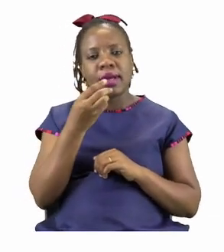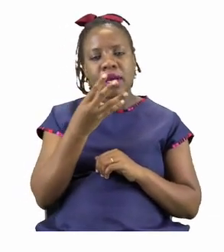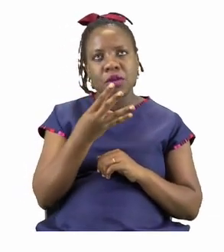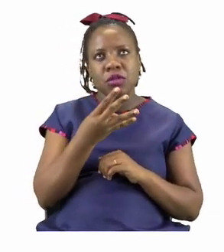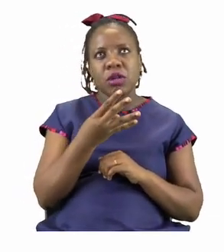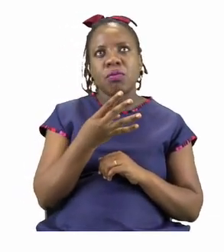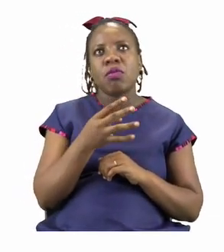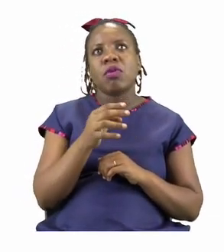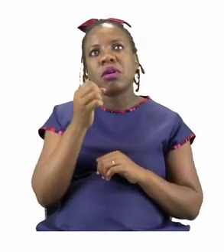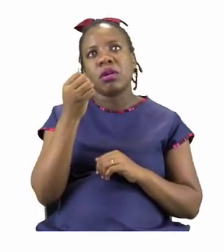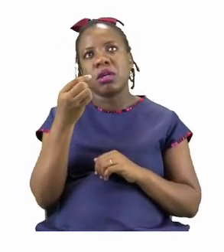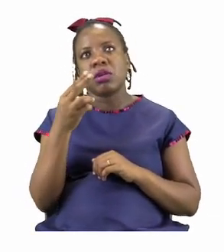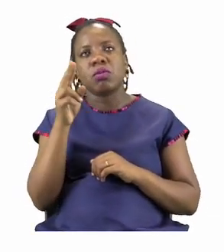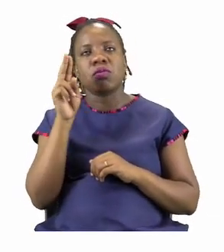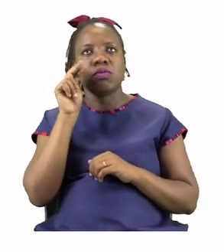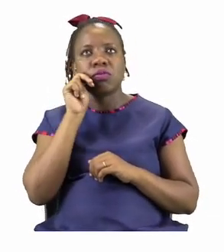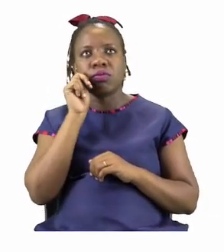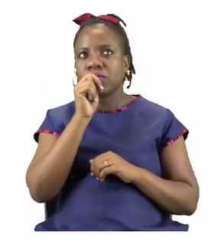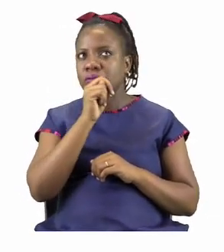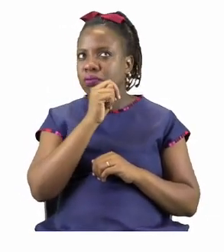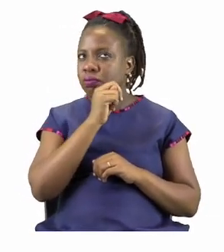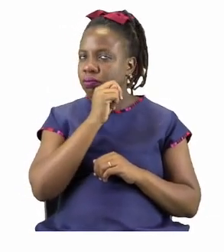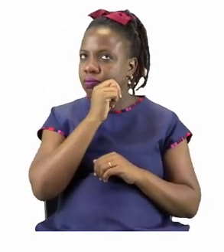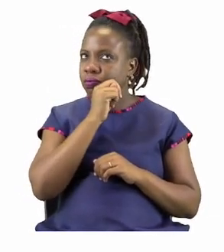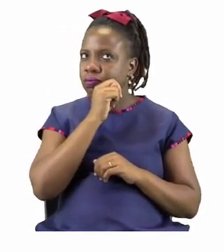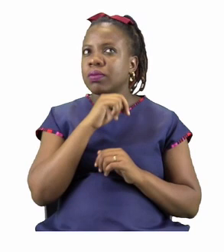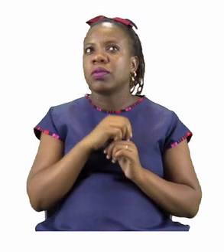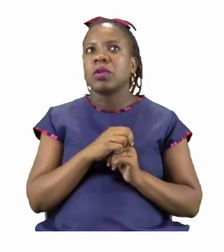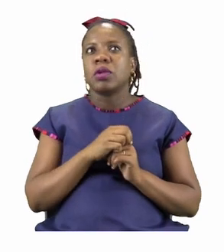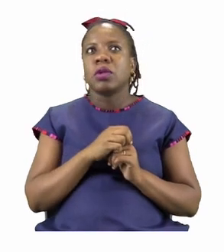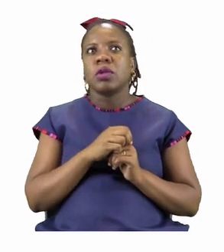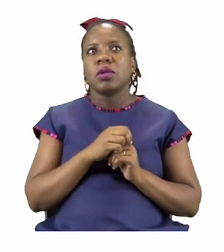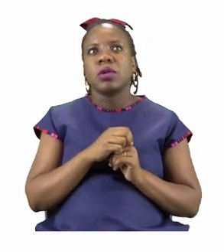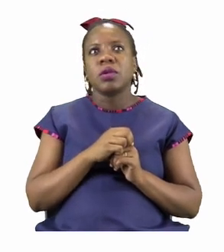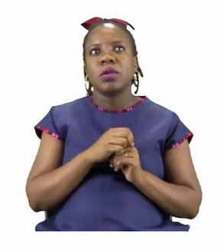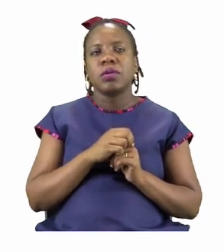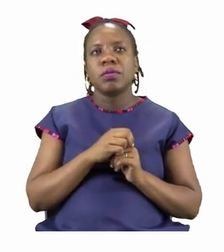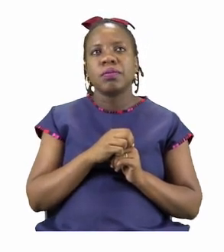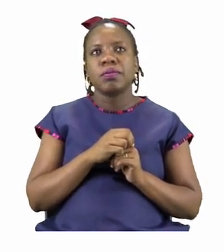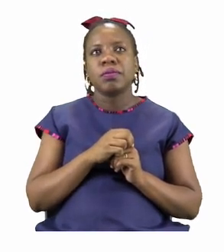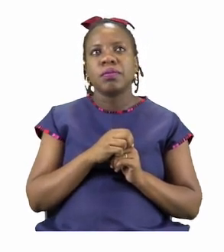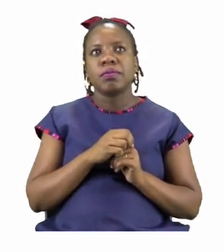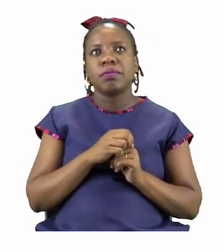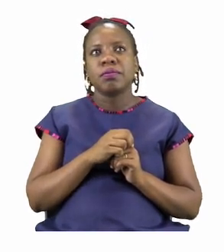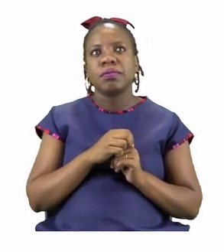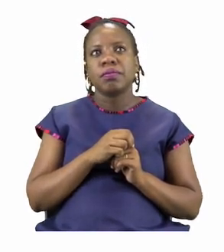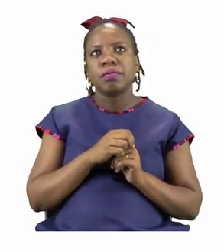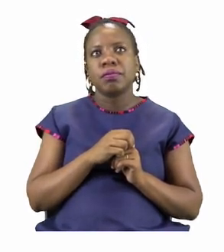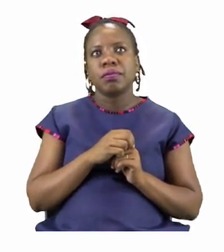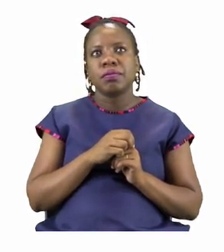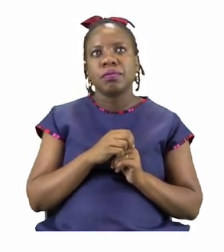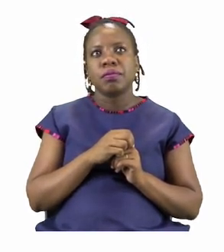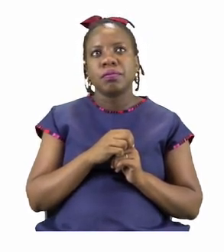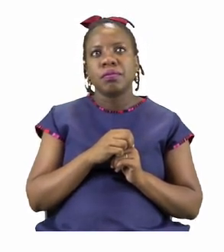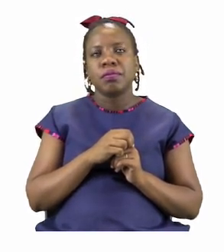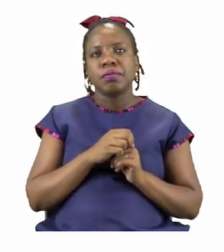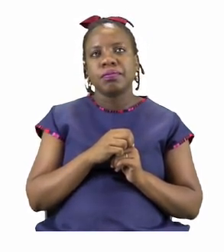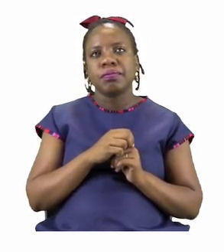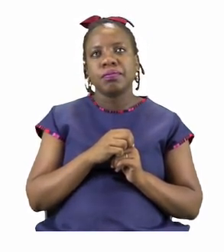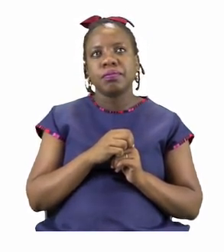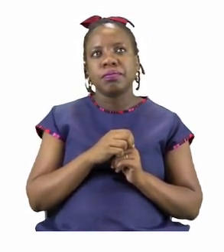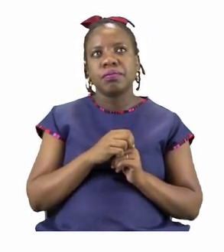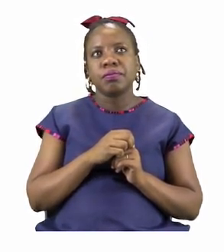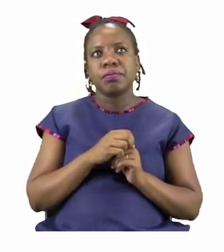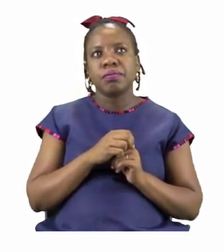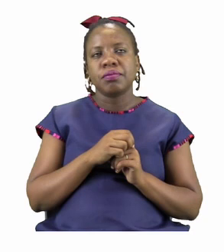any cheese, which is then a negative sentence, or it can also be used in a